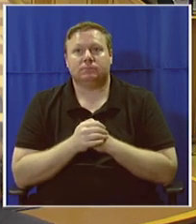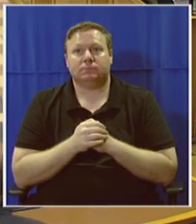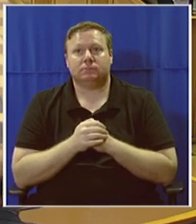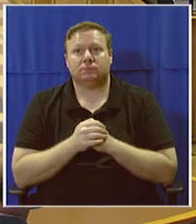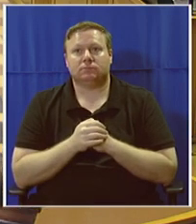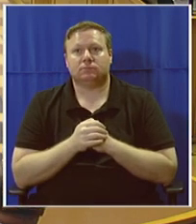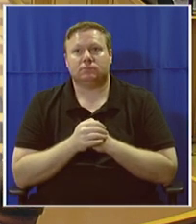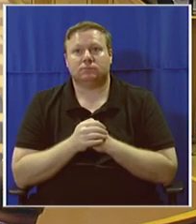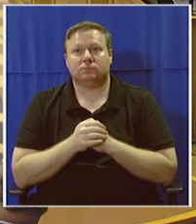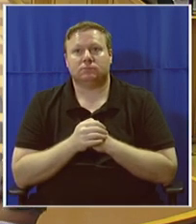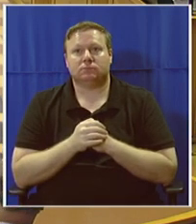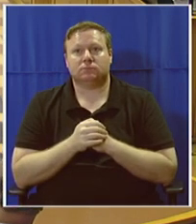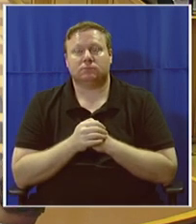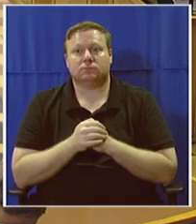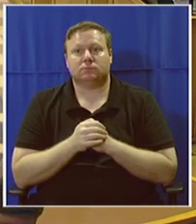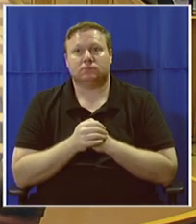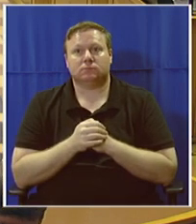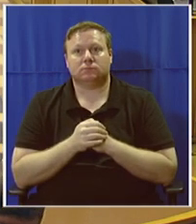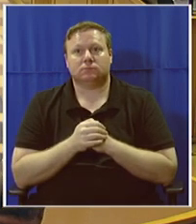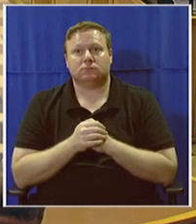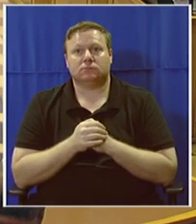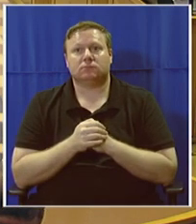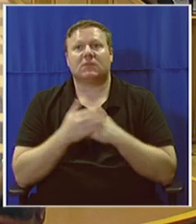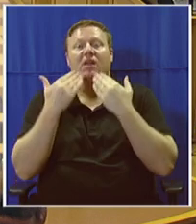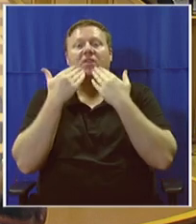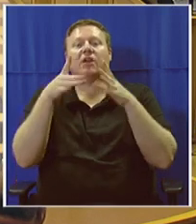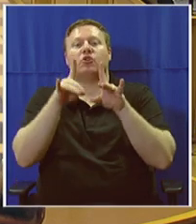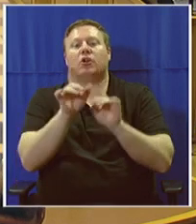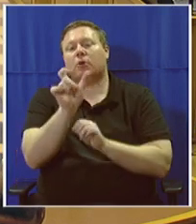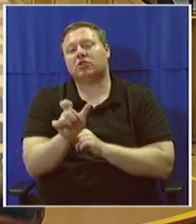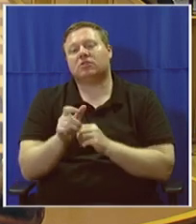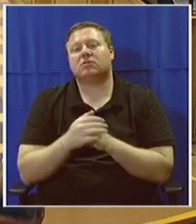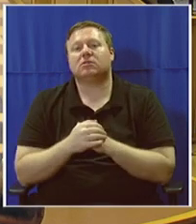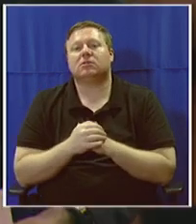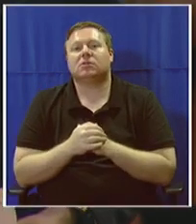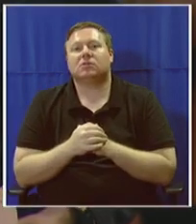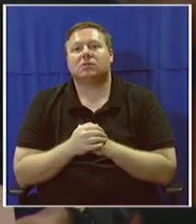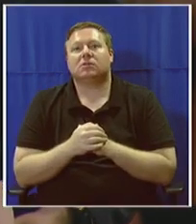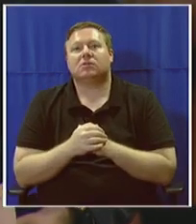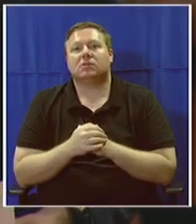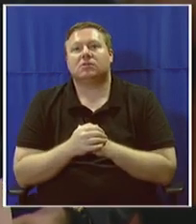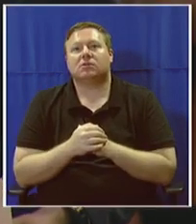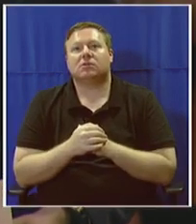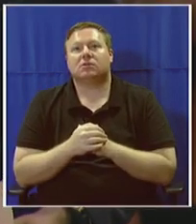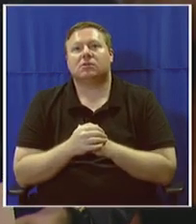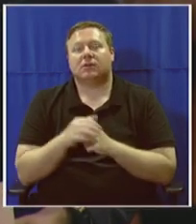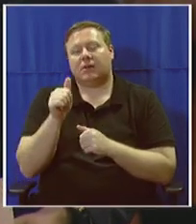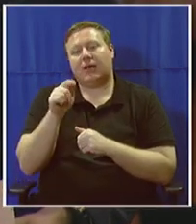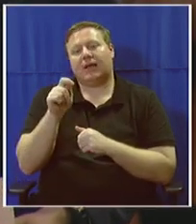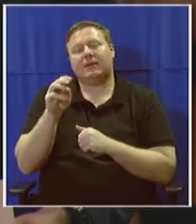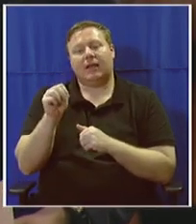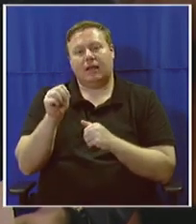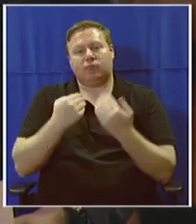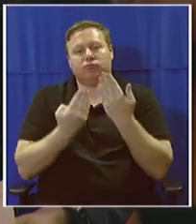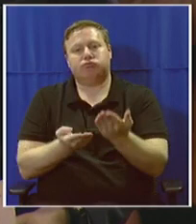Thank you, Chair. I move without notice on behalf of the ATM